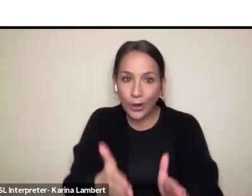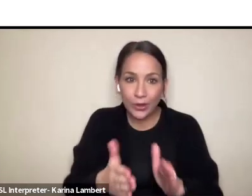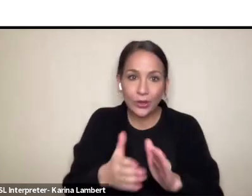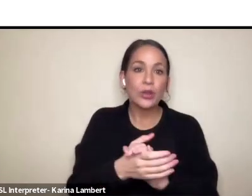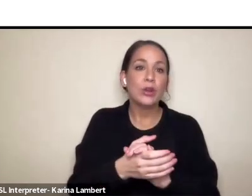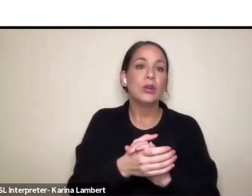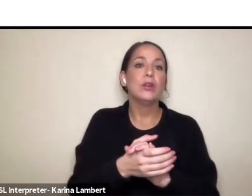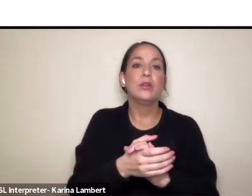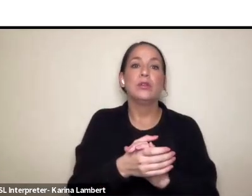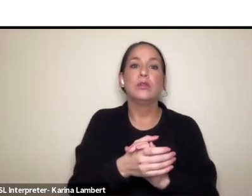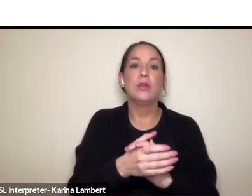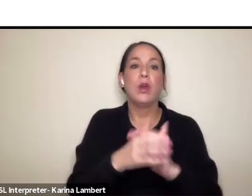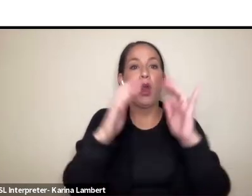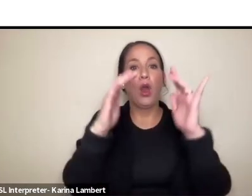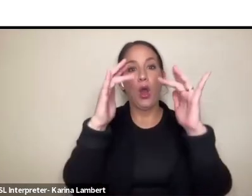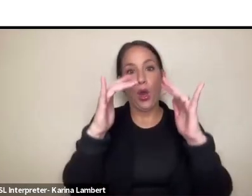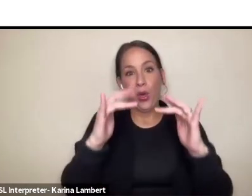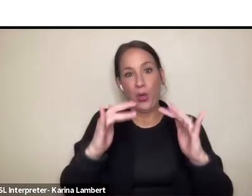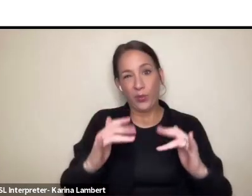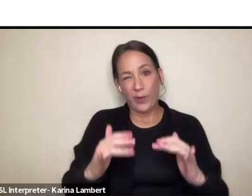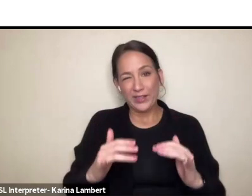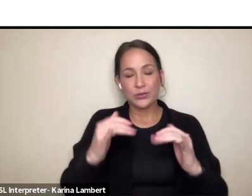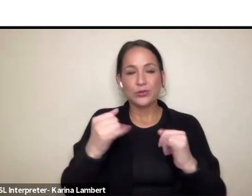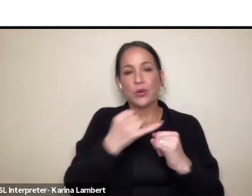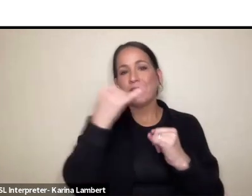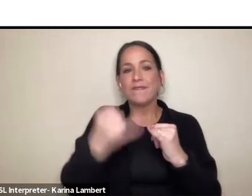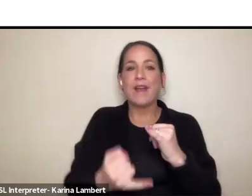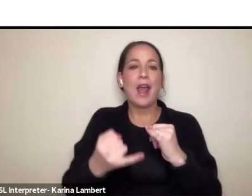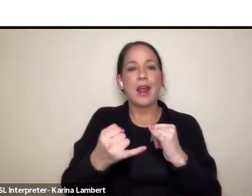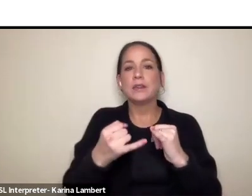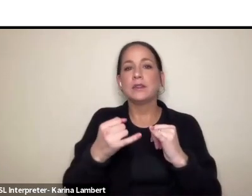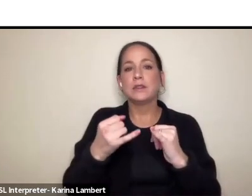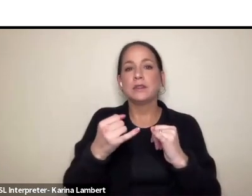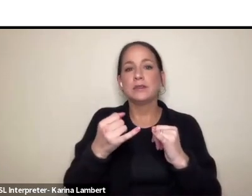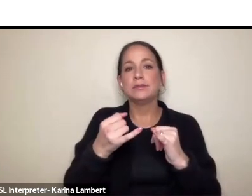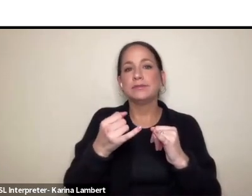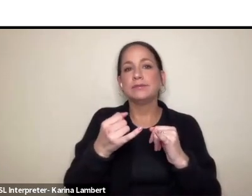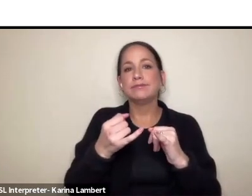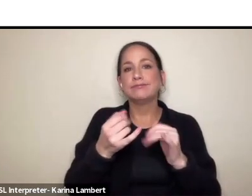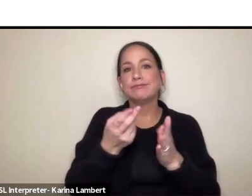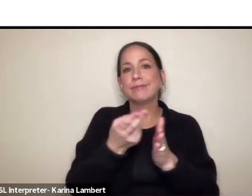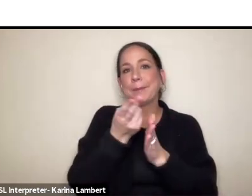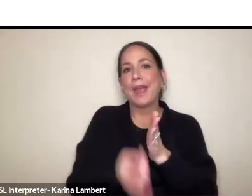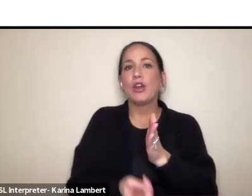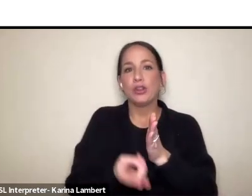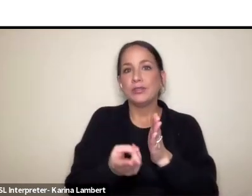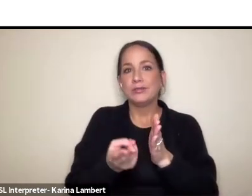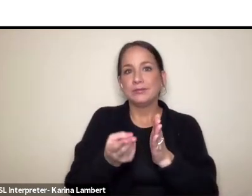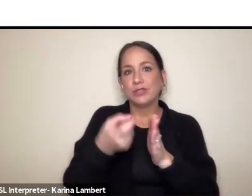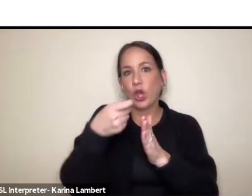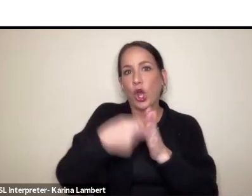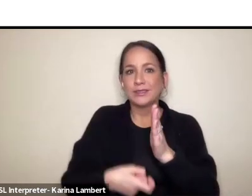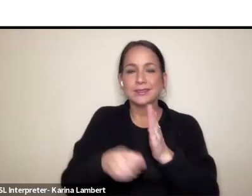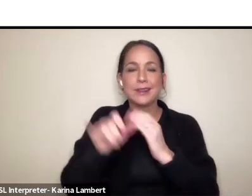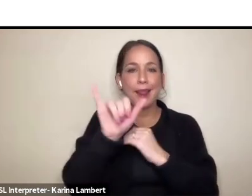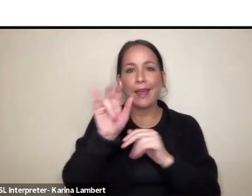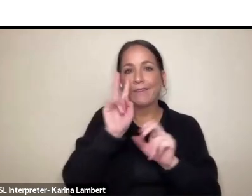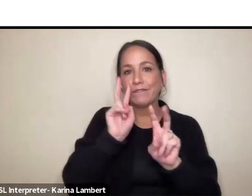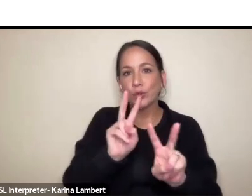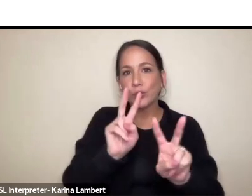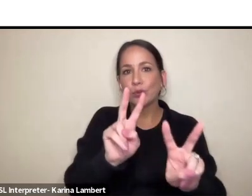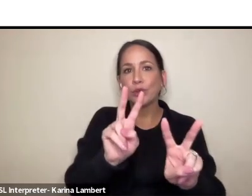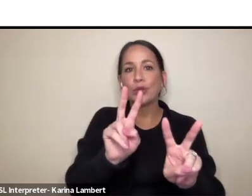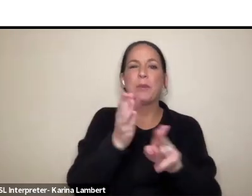to final burial expenses like the funeral and things, prepaid plans. Okay, so I hope this helps you